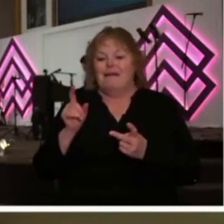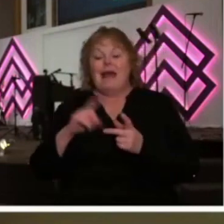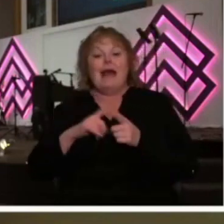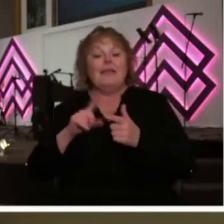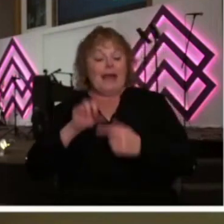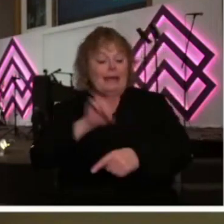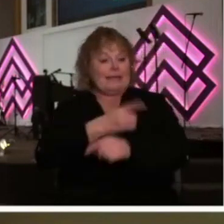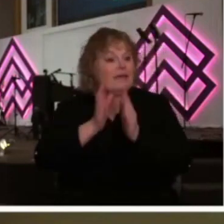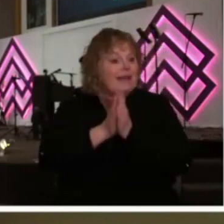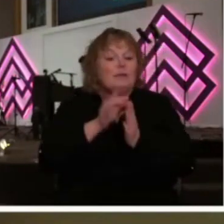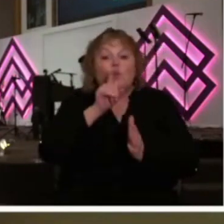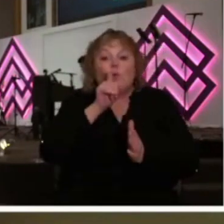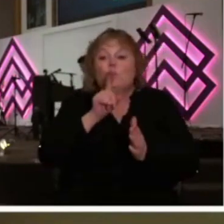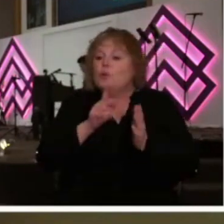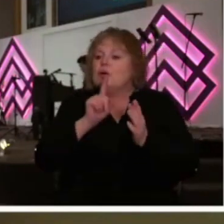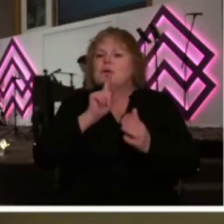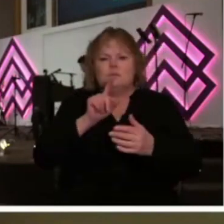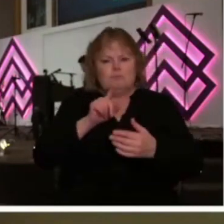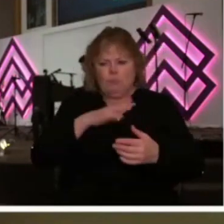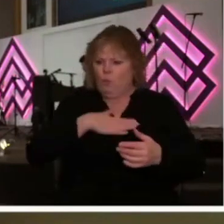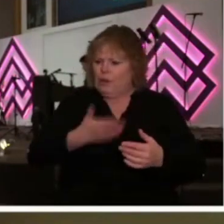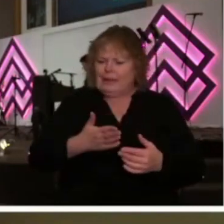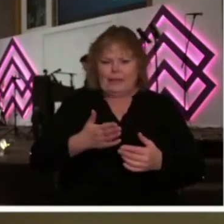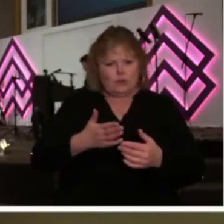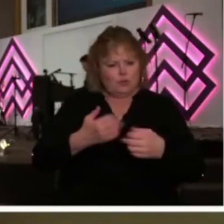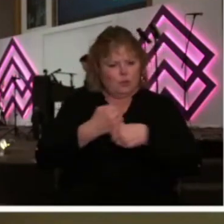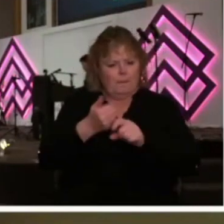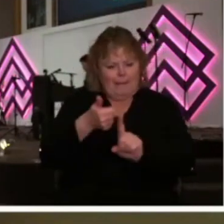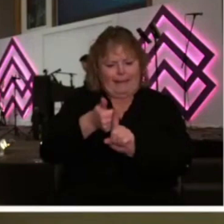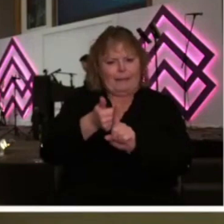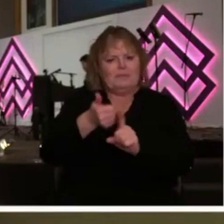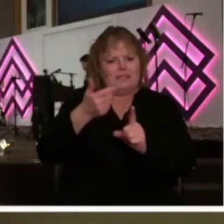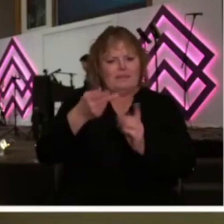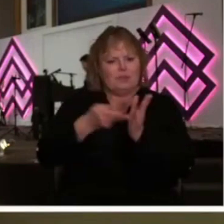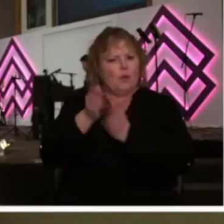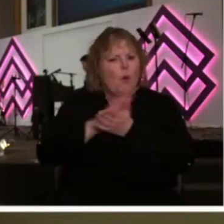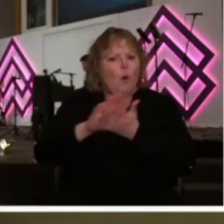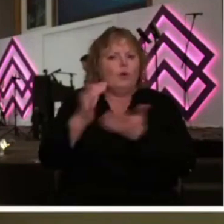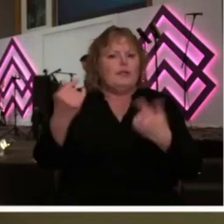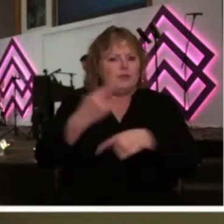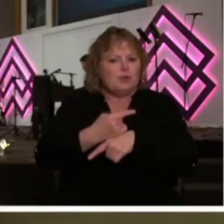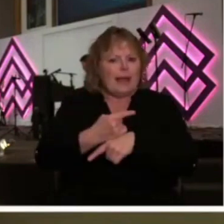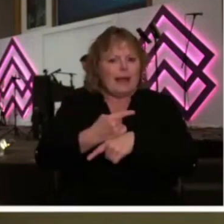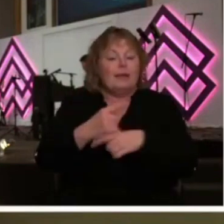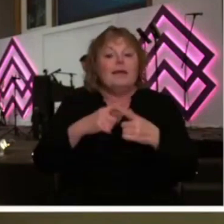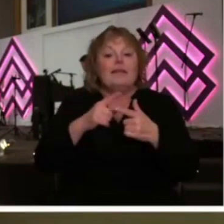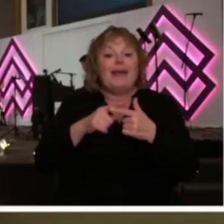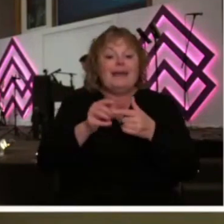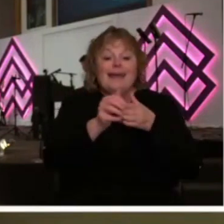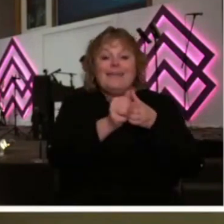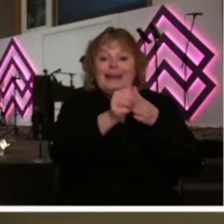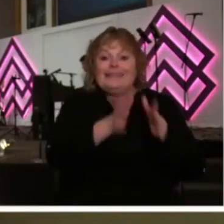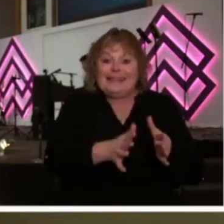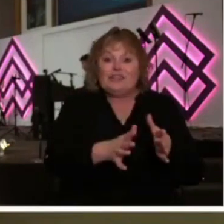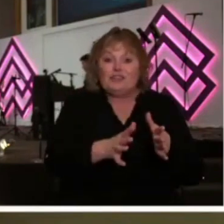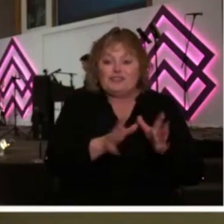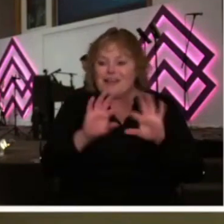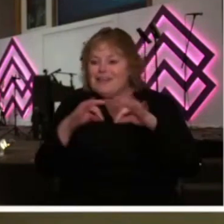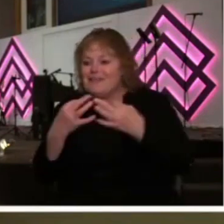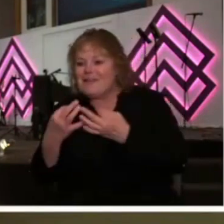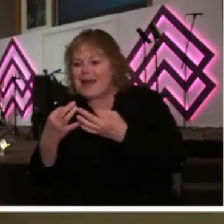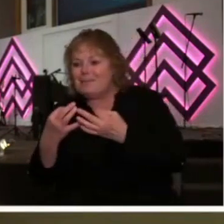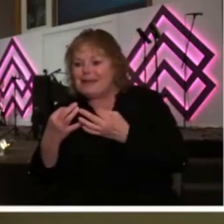willing to consecrate themselves to the Lord today?" And it said, "Then the leaders of families and officers in the tribes of Israel, the